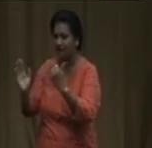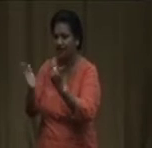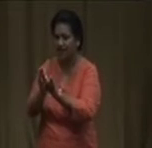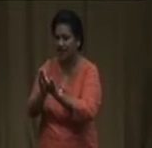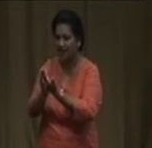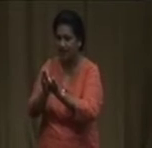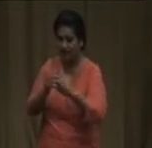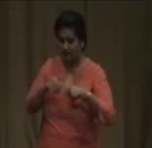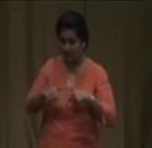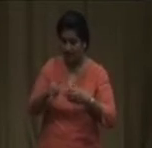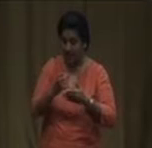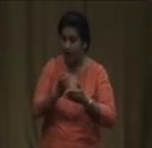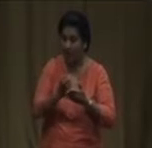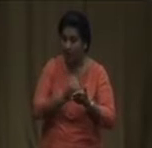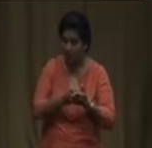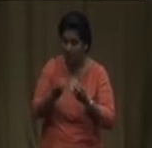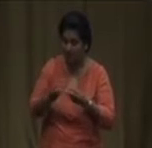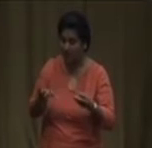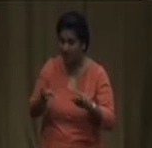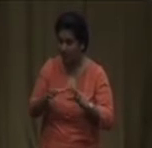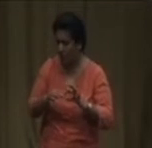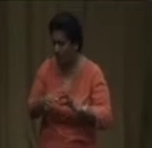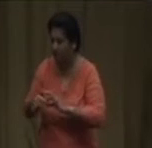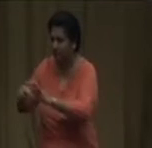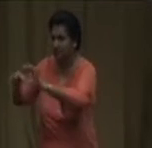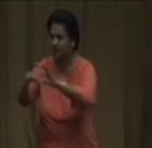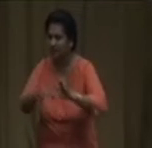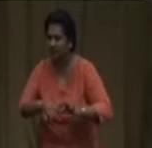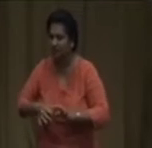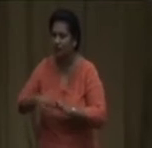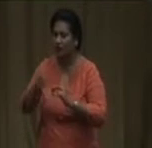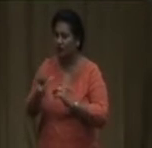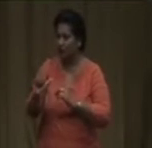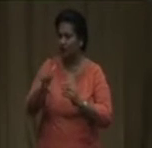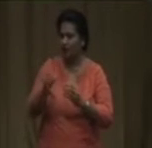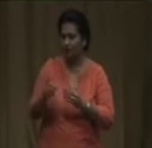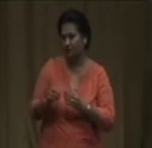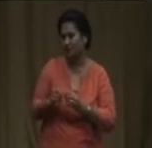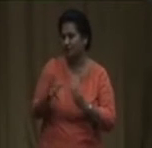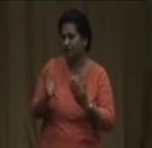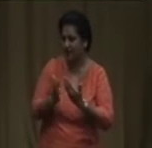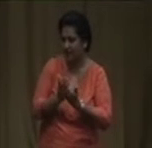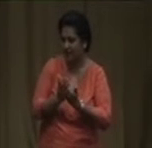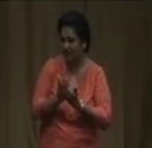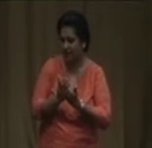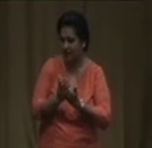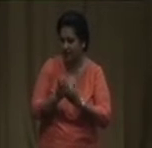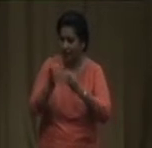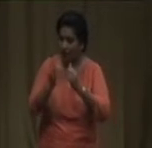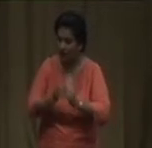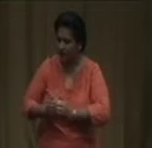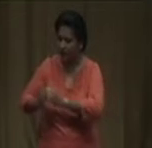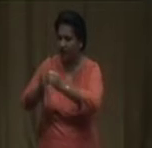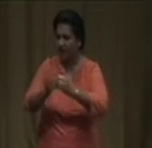course materials. Version control is critically important. We wouldn't be able to collaborate in a